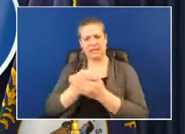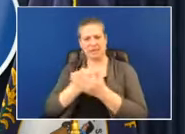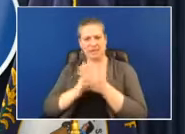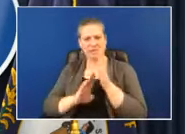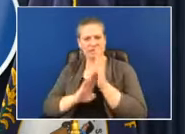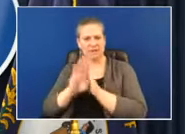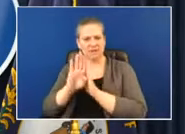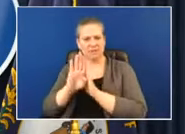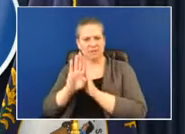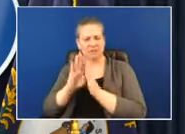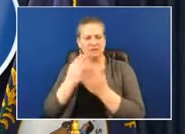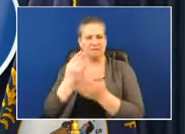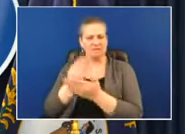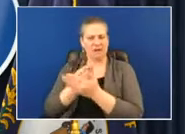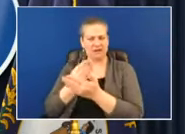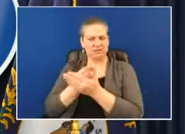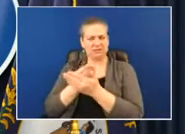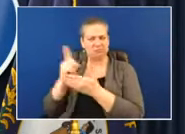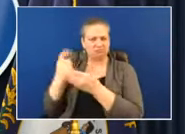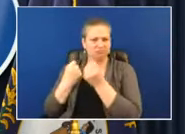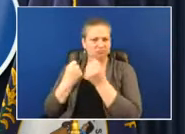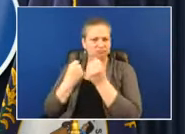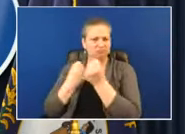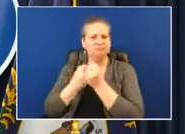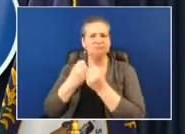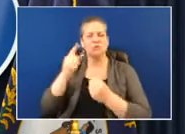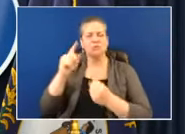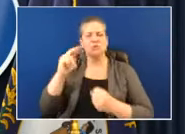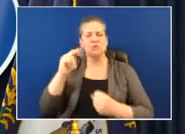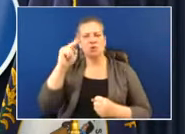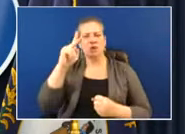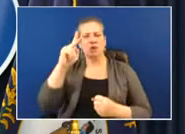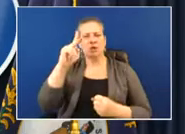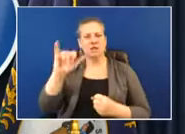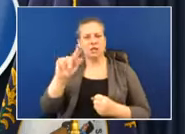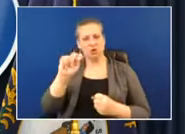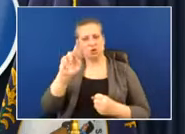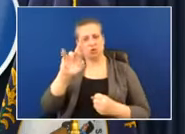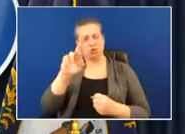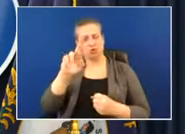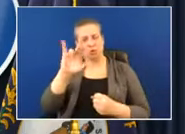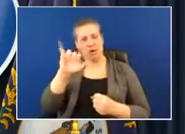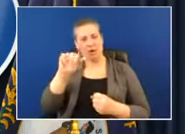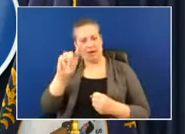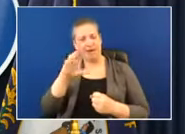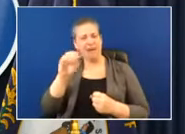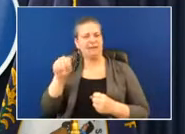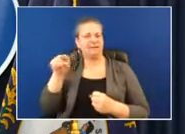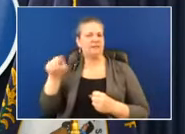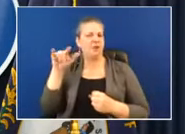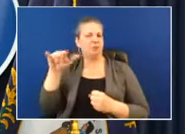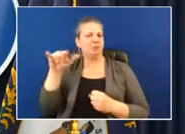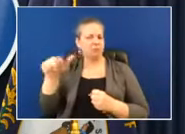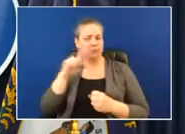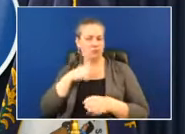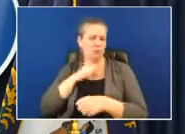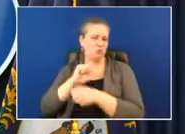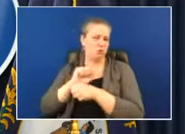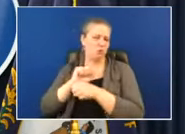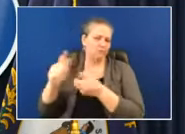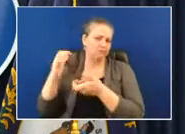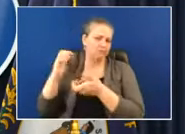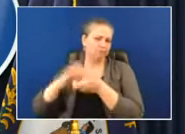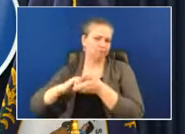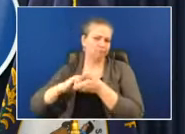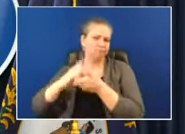Authority, Northern Kentucky Triad, and certainly the professionals at CVG Airport, who we've been working with for a number of years.